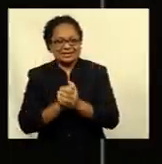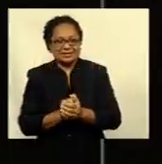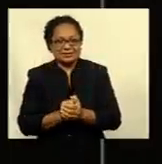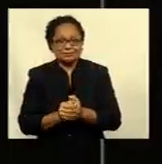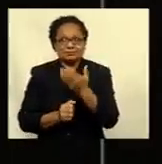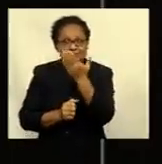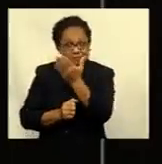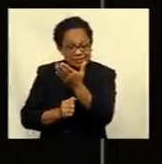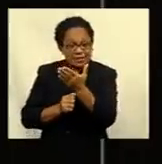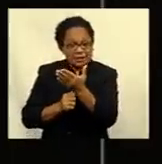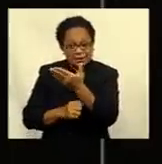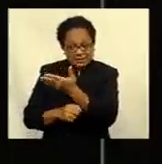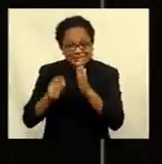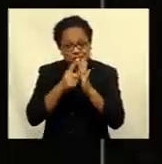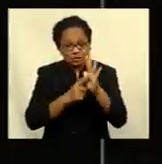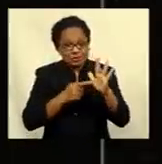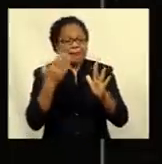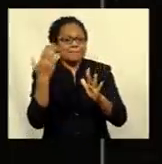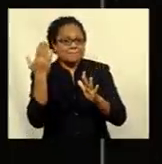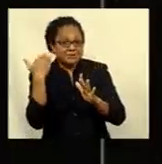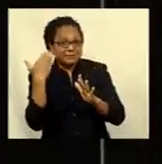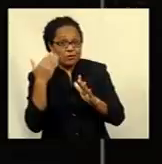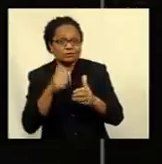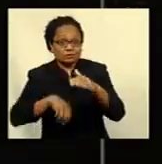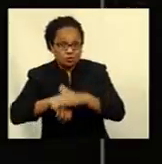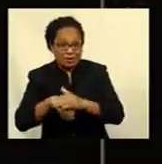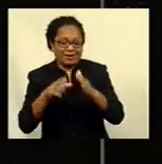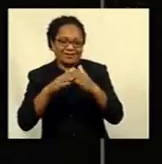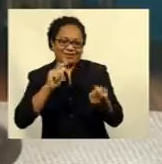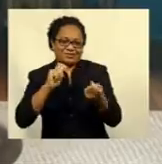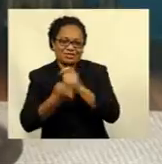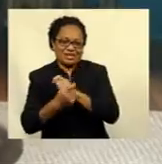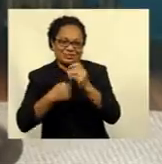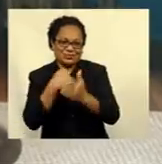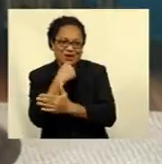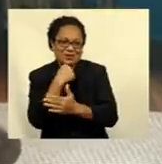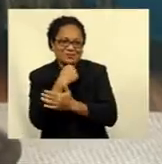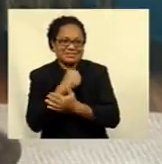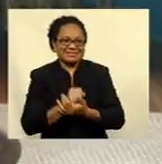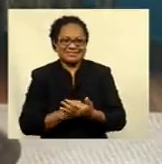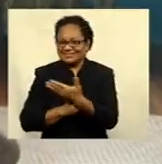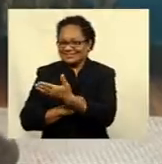player, however switched to rugby. Pranita Prakash reports.